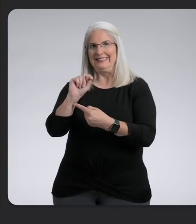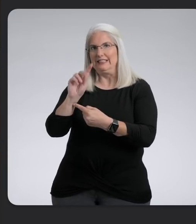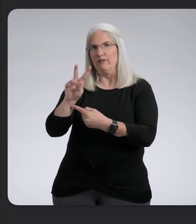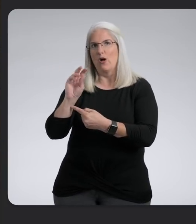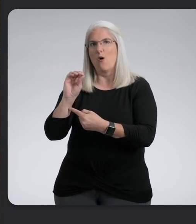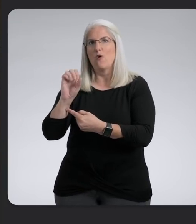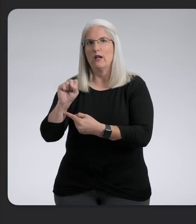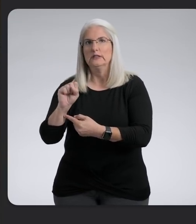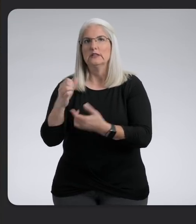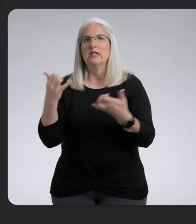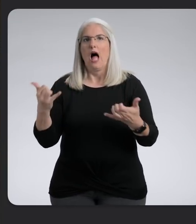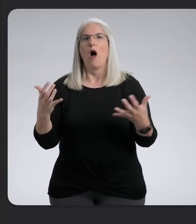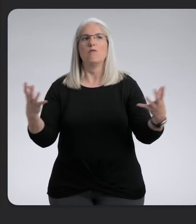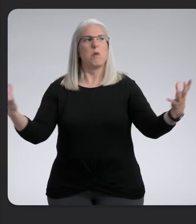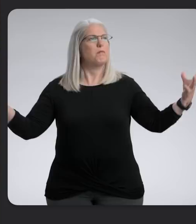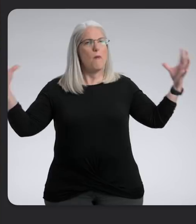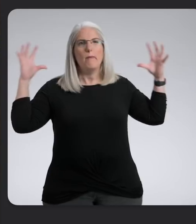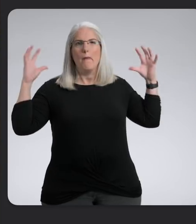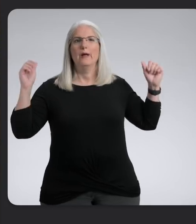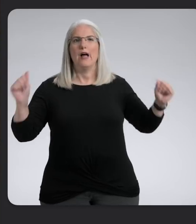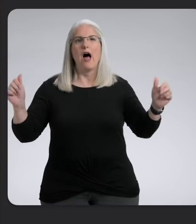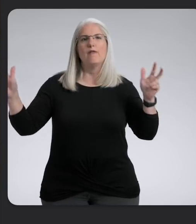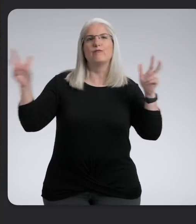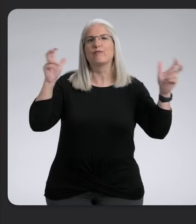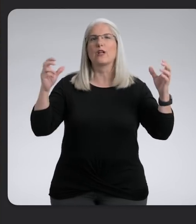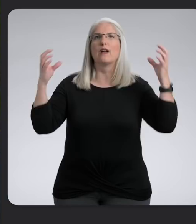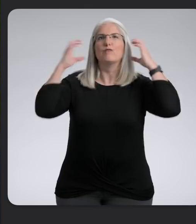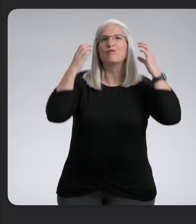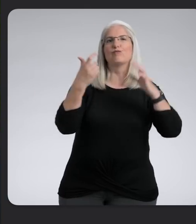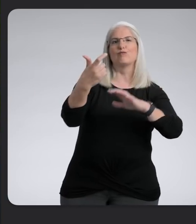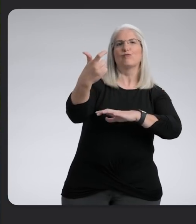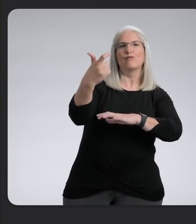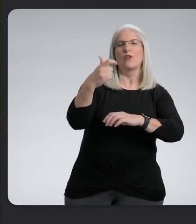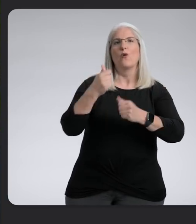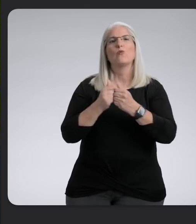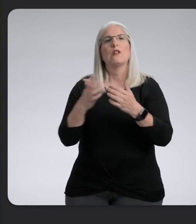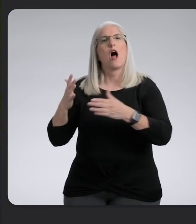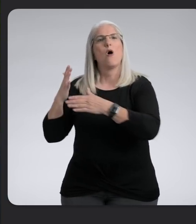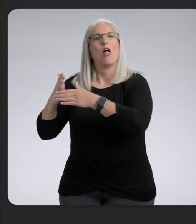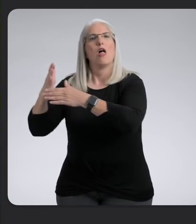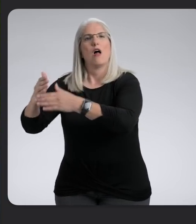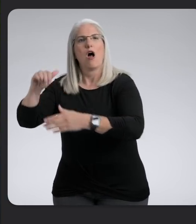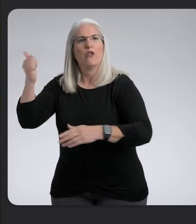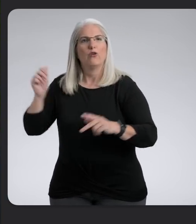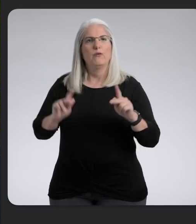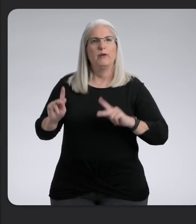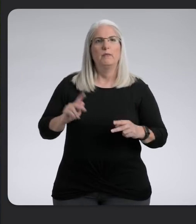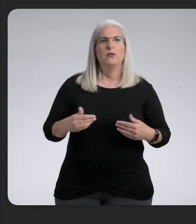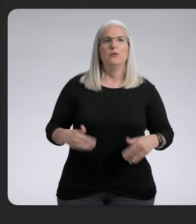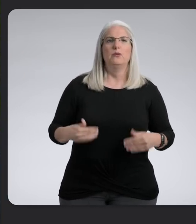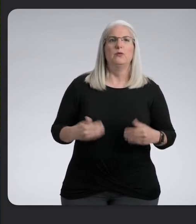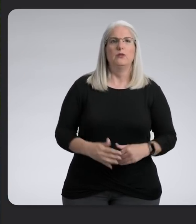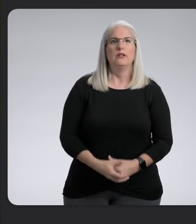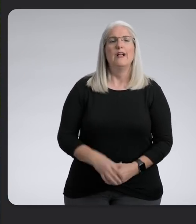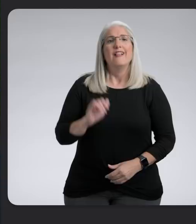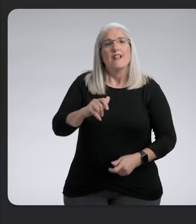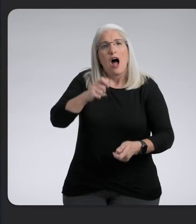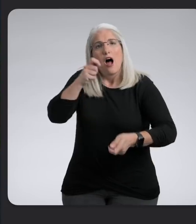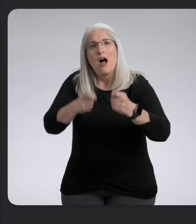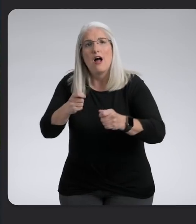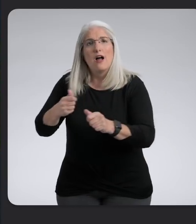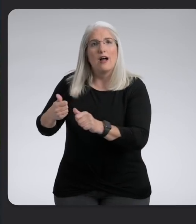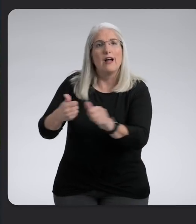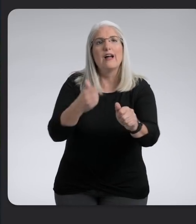tuned for the big screen in your living room without disturbing the rest of the house. And with dynamic head tracking, it properly responds as you move about the